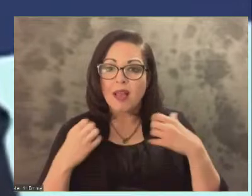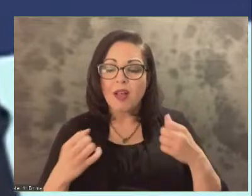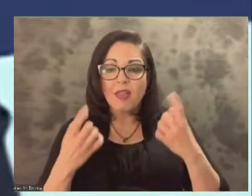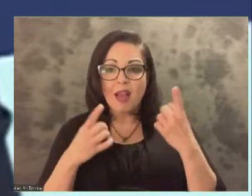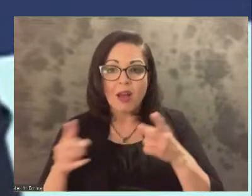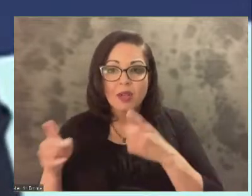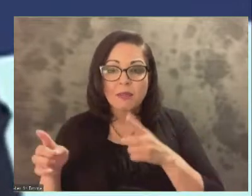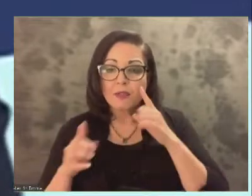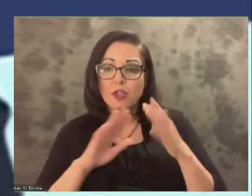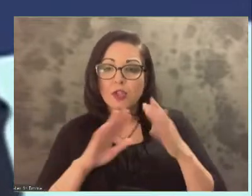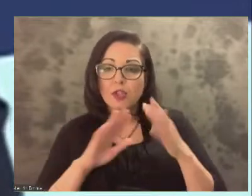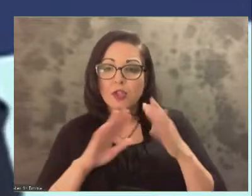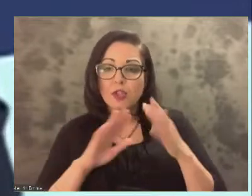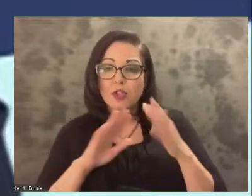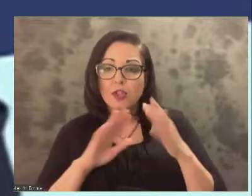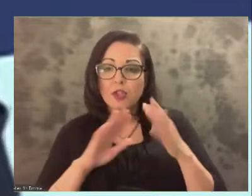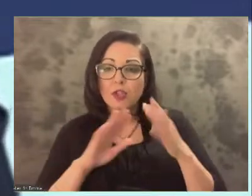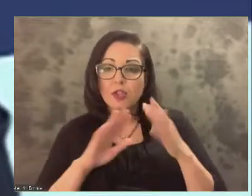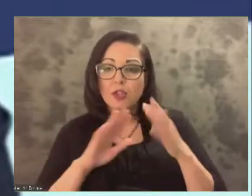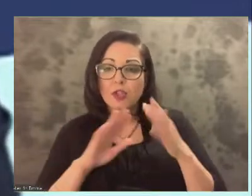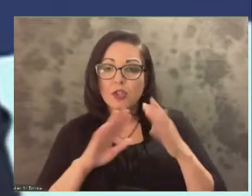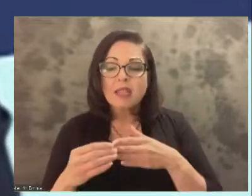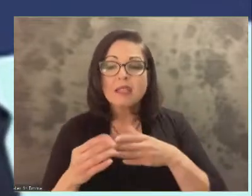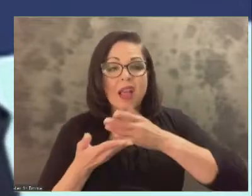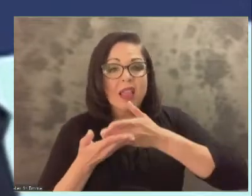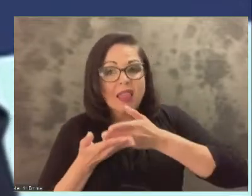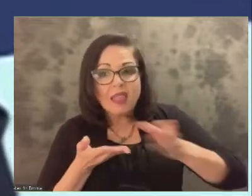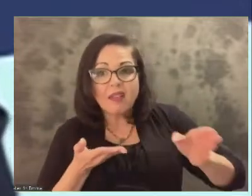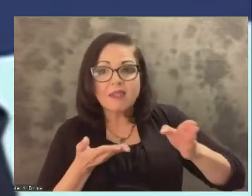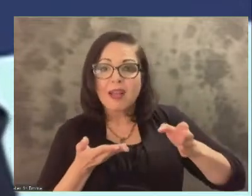been consistently left out and left behind.